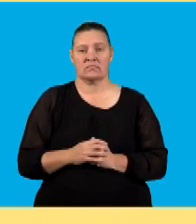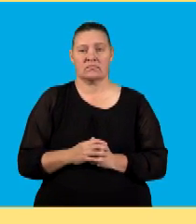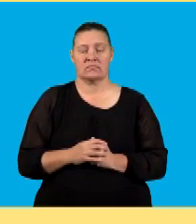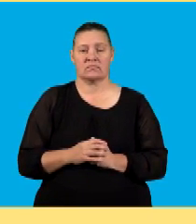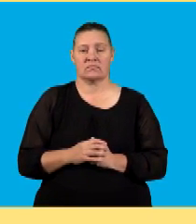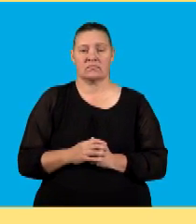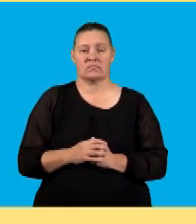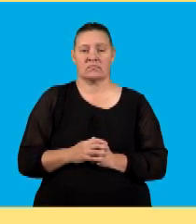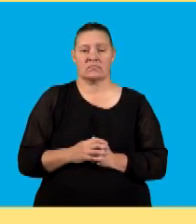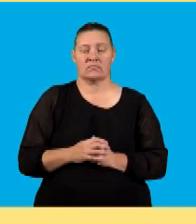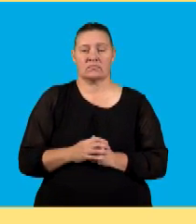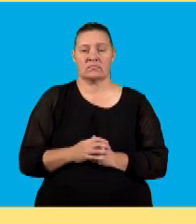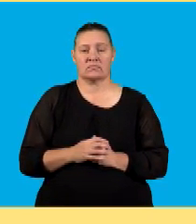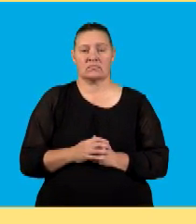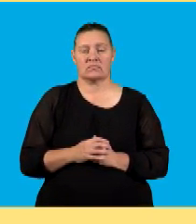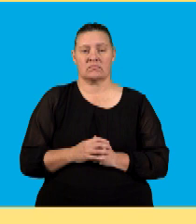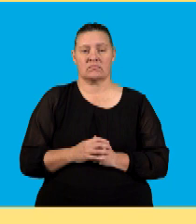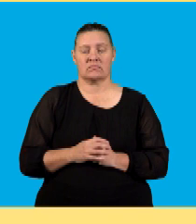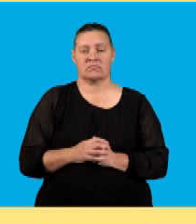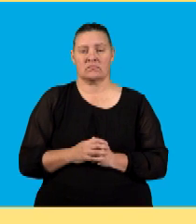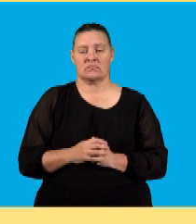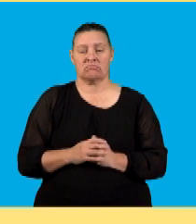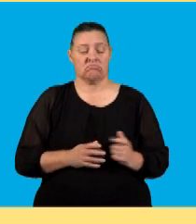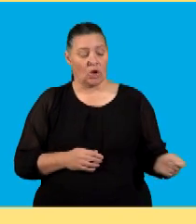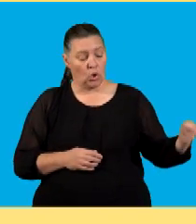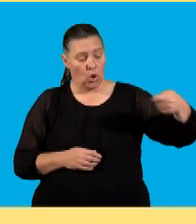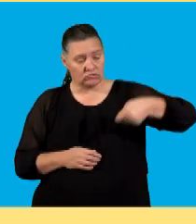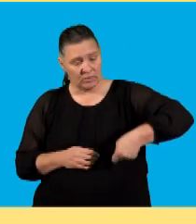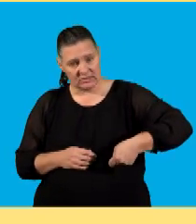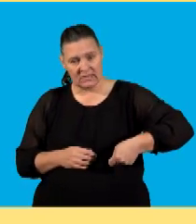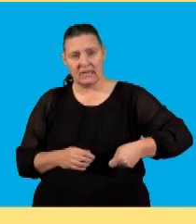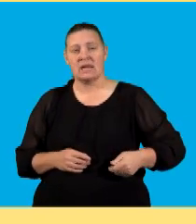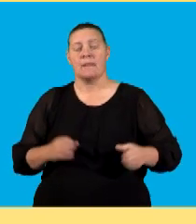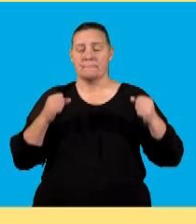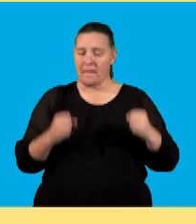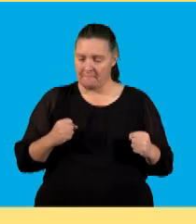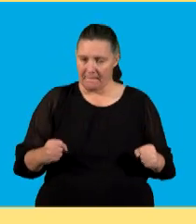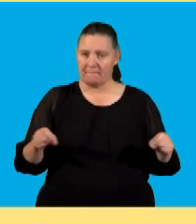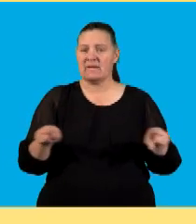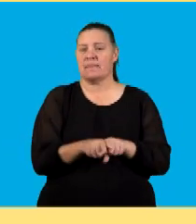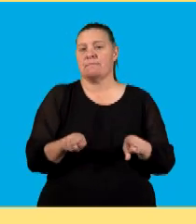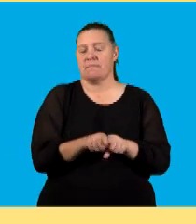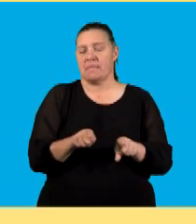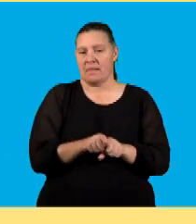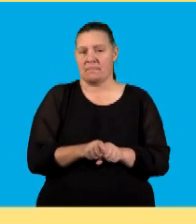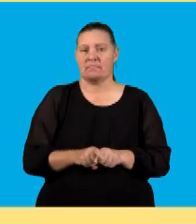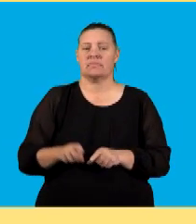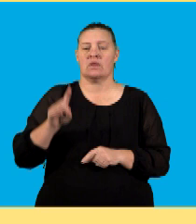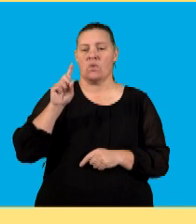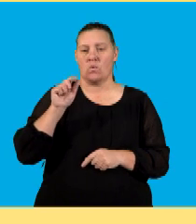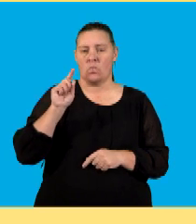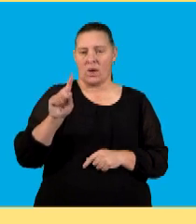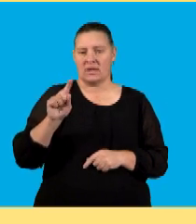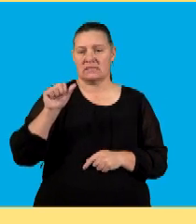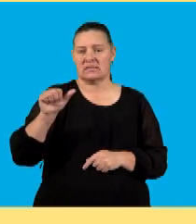and 50. Then the employer's contribution is also 1% of the basic.